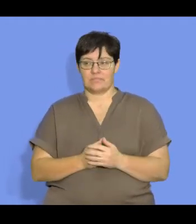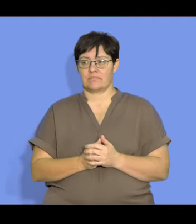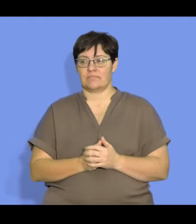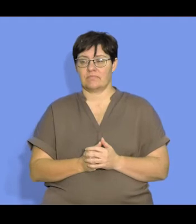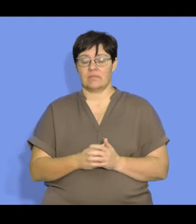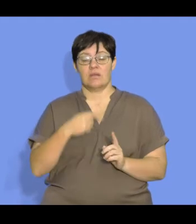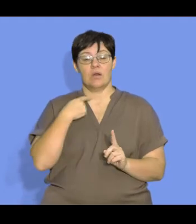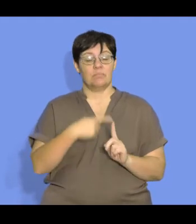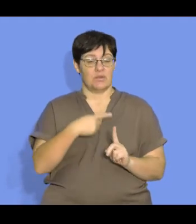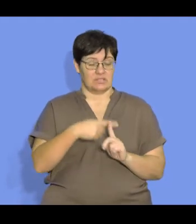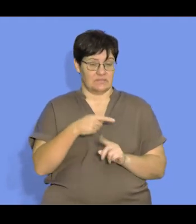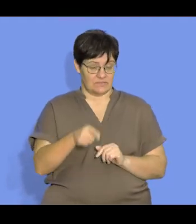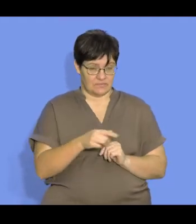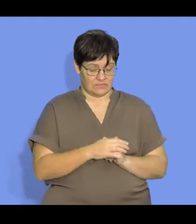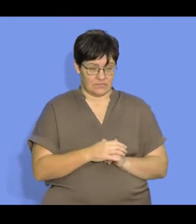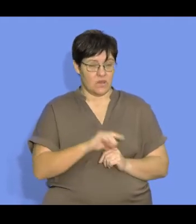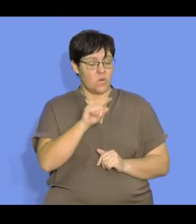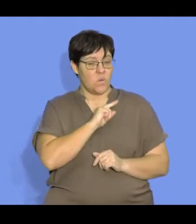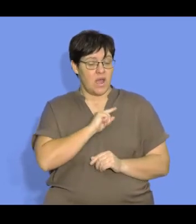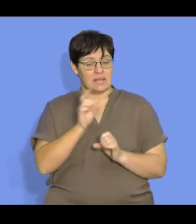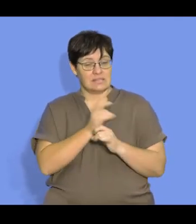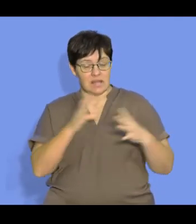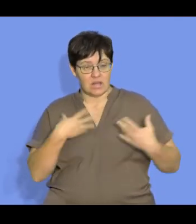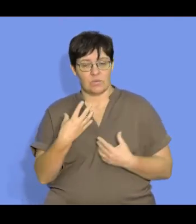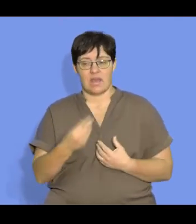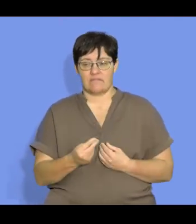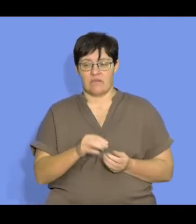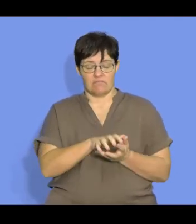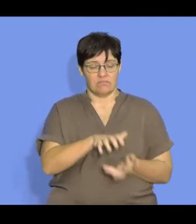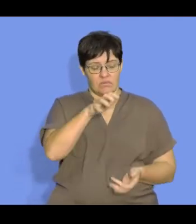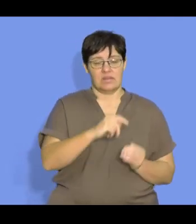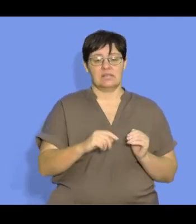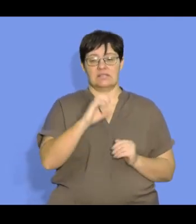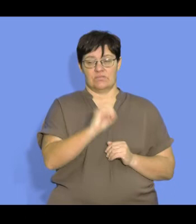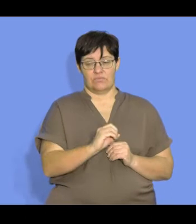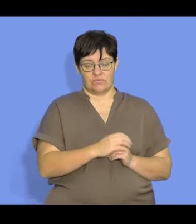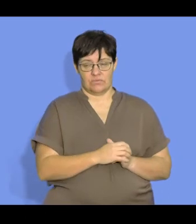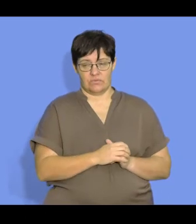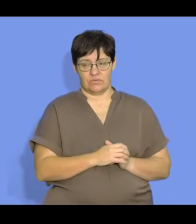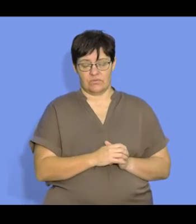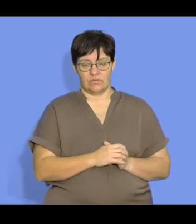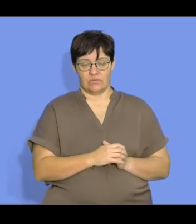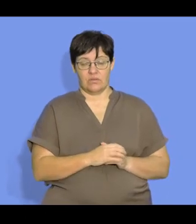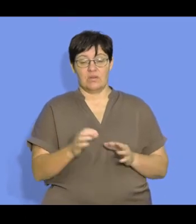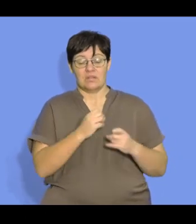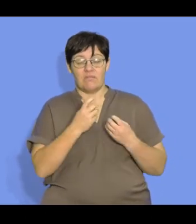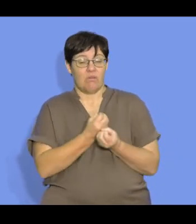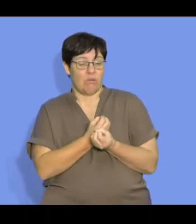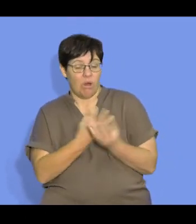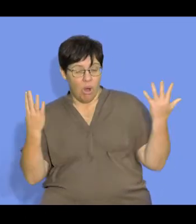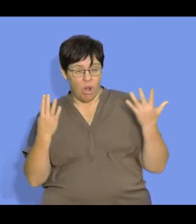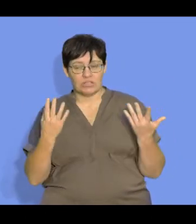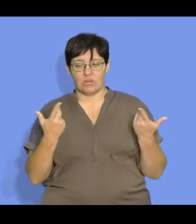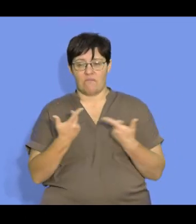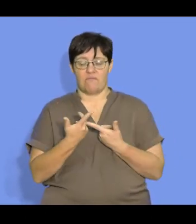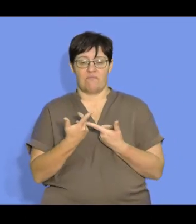positive, actually positive, because at the beginning we have a volume of 0. At the beginning we've got lots